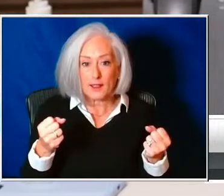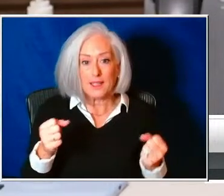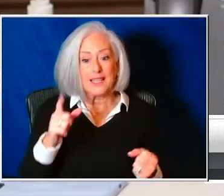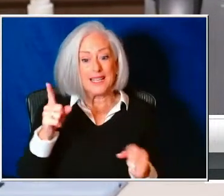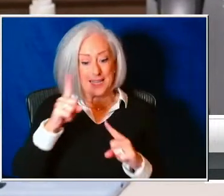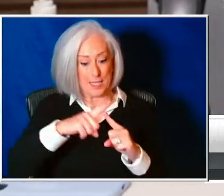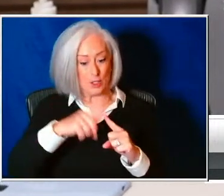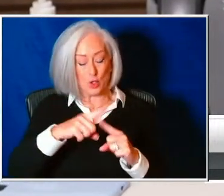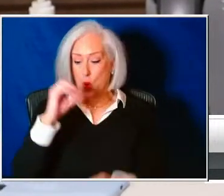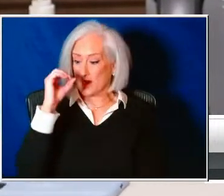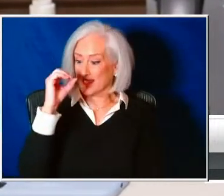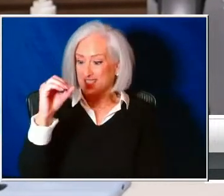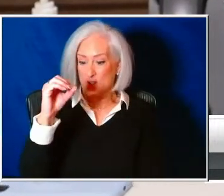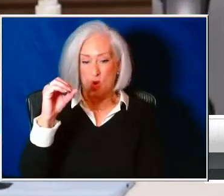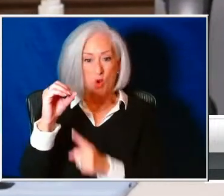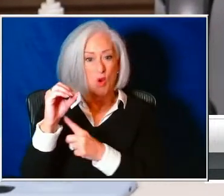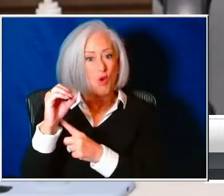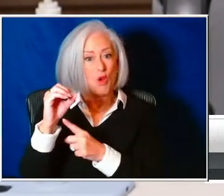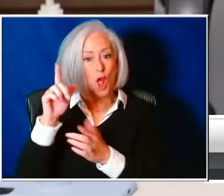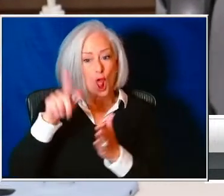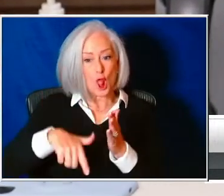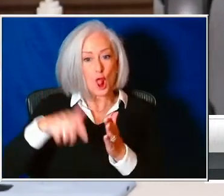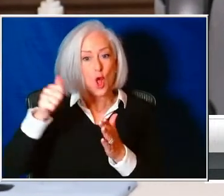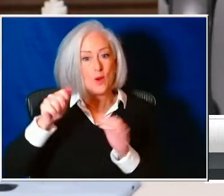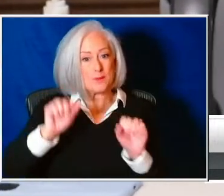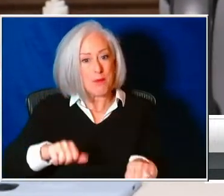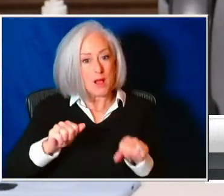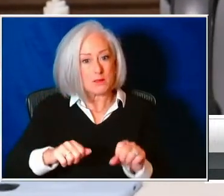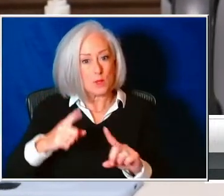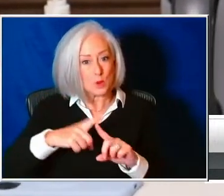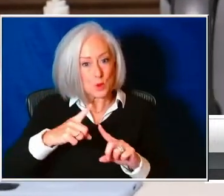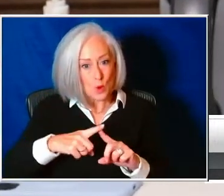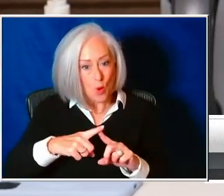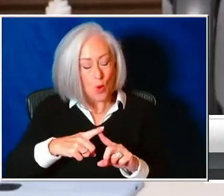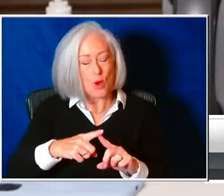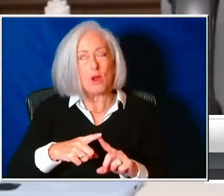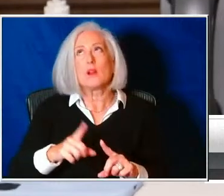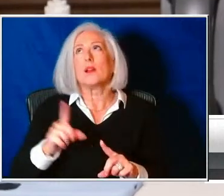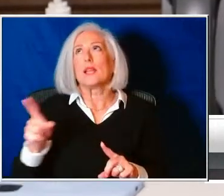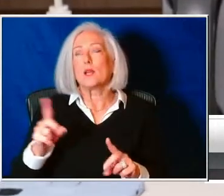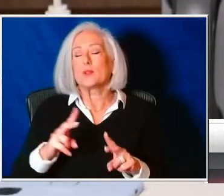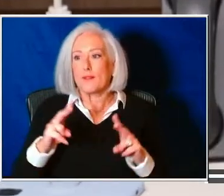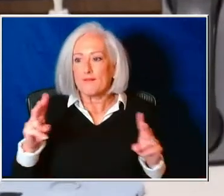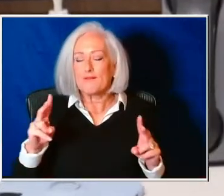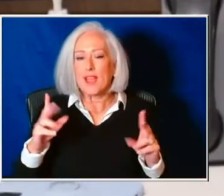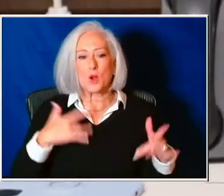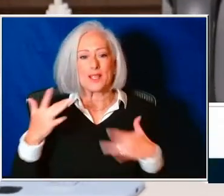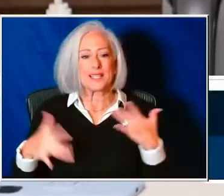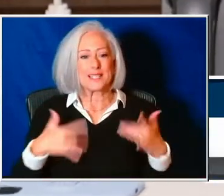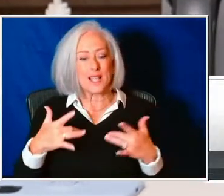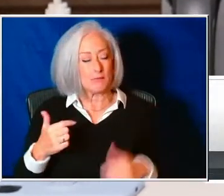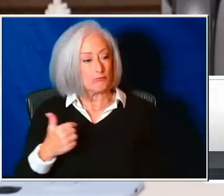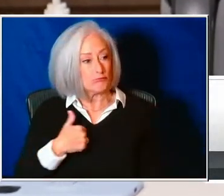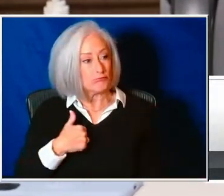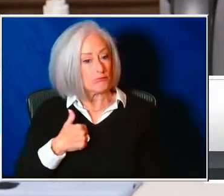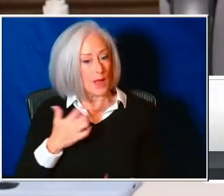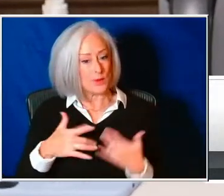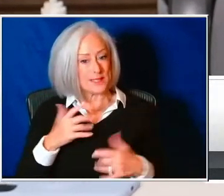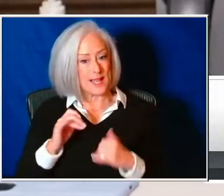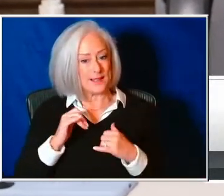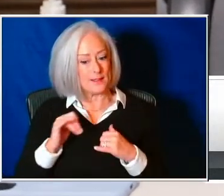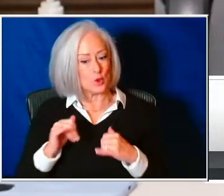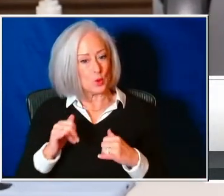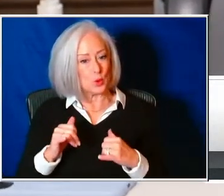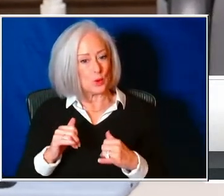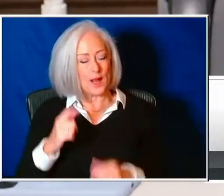low as you can go. And so he was very excited. I was excited for him too. And then that made me think, oh, I